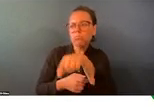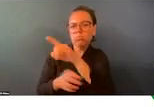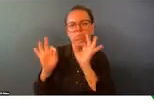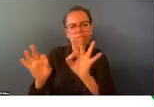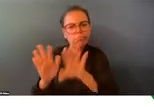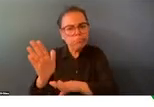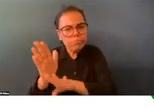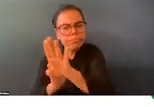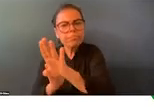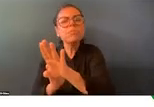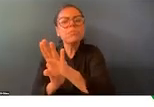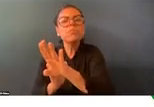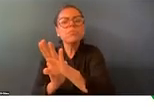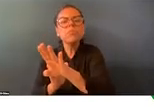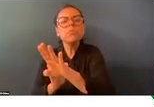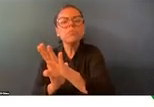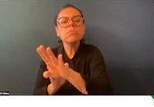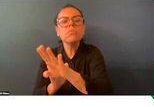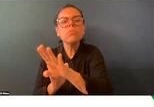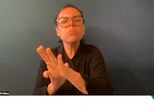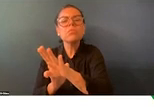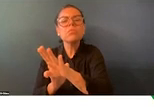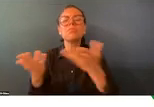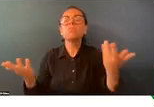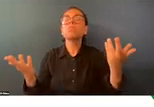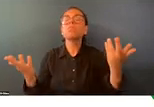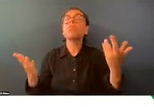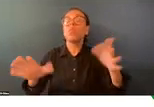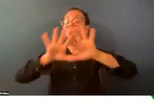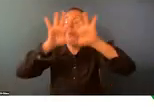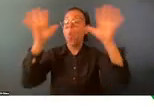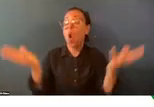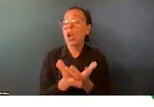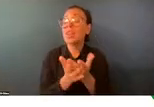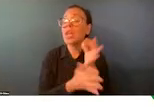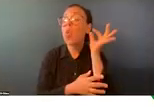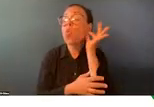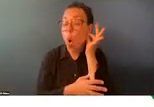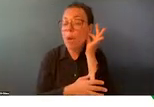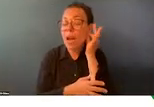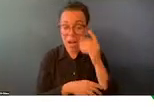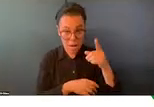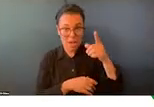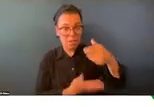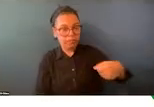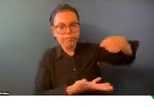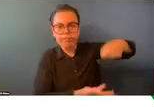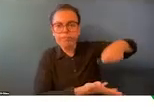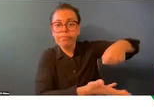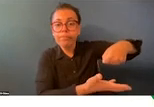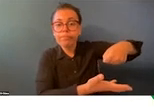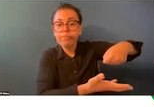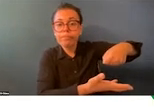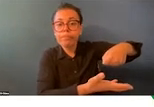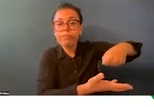and girls around the world spend an estimated 200 million hours every day collecting water. This is a huge burden that takes away